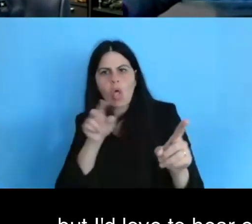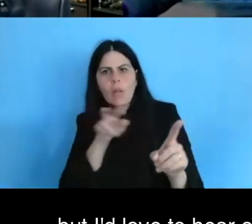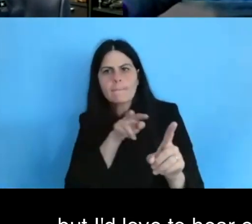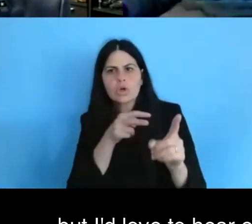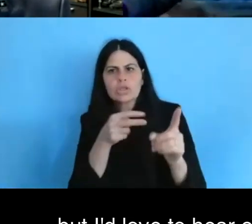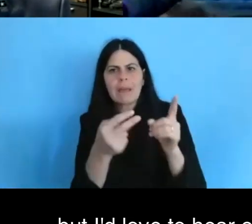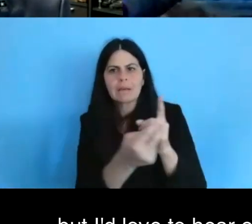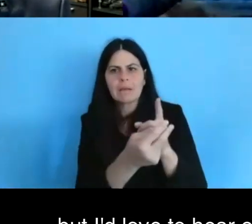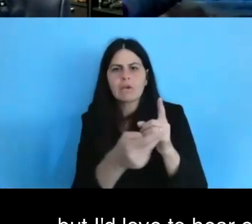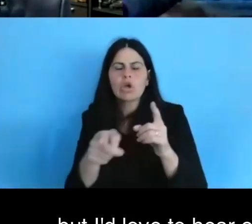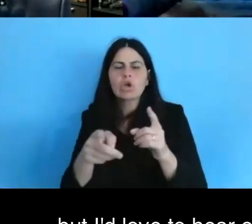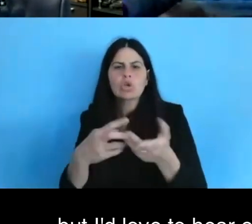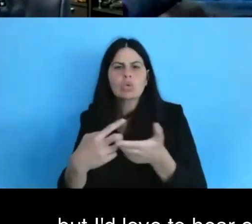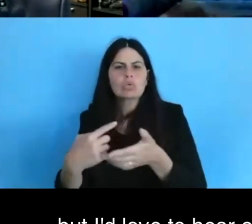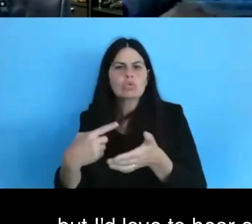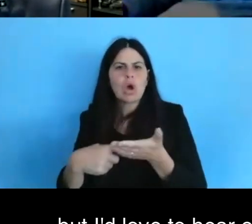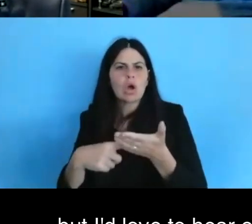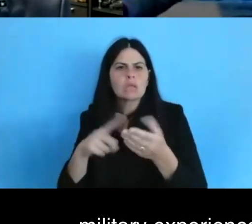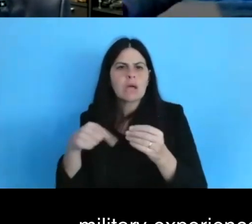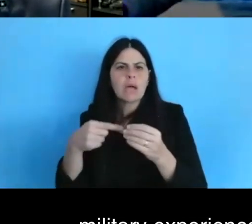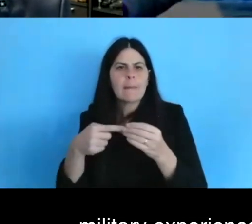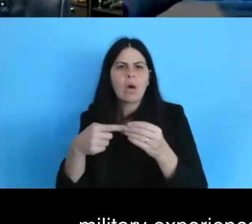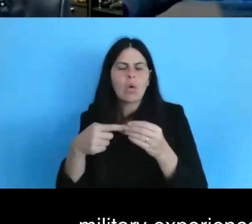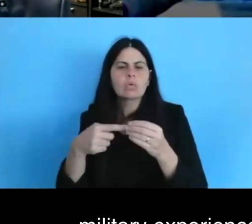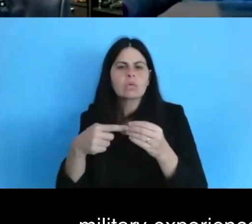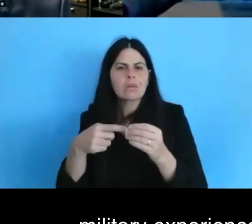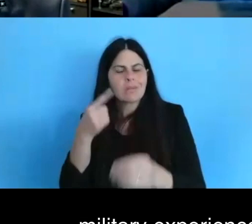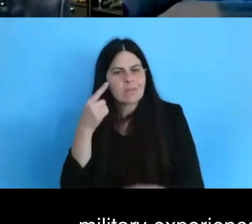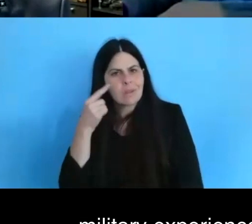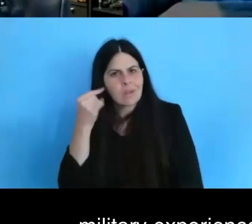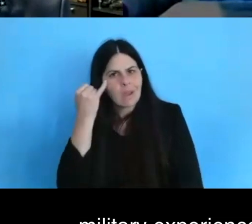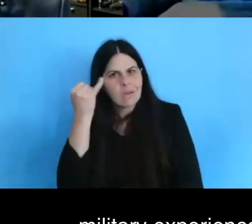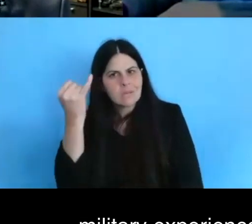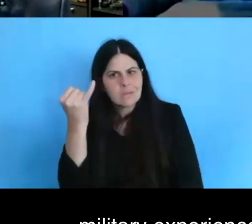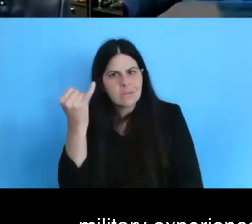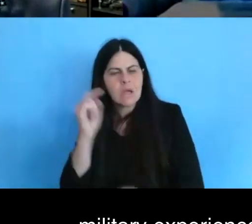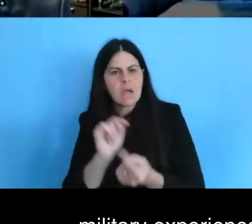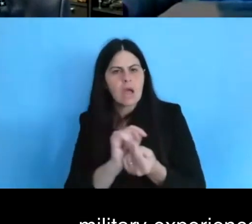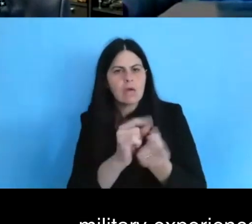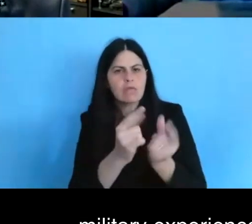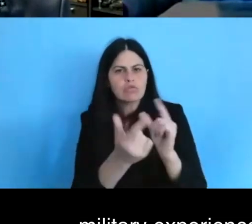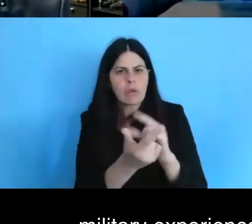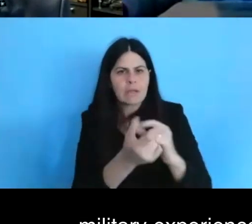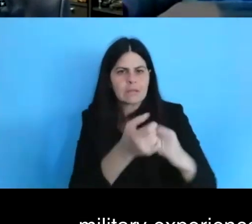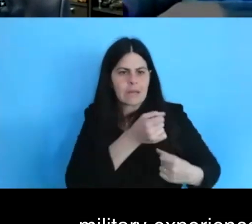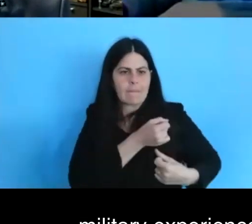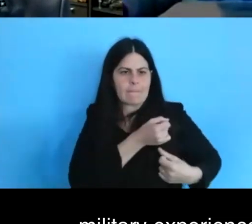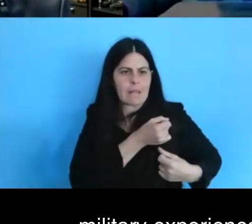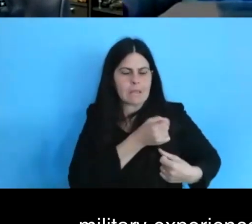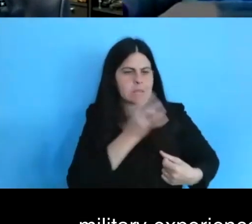the notion of translating military experience into